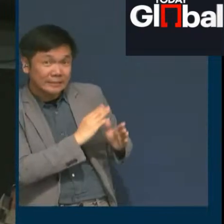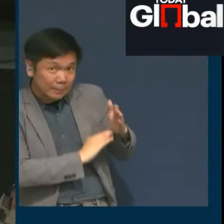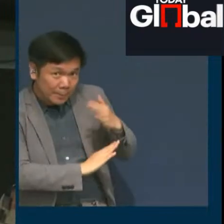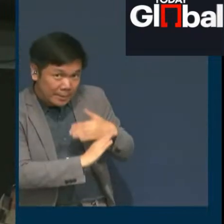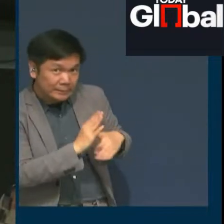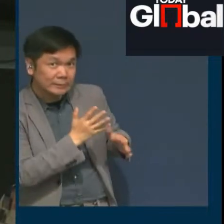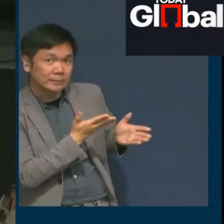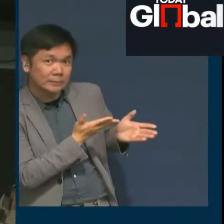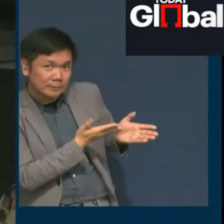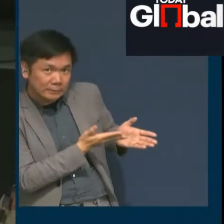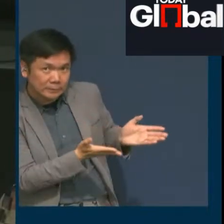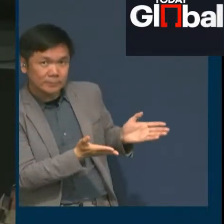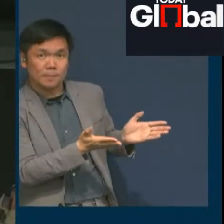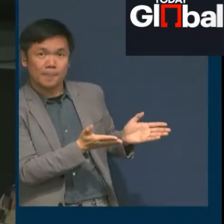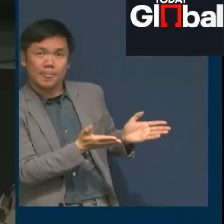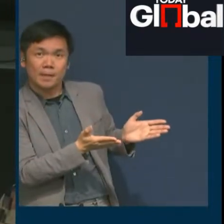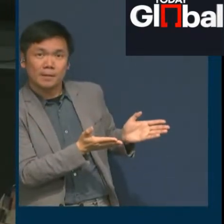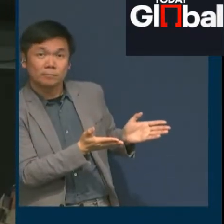benefit